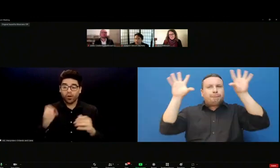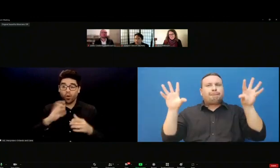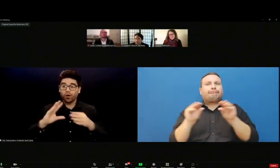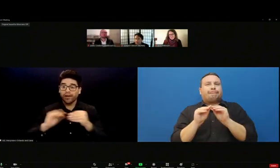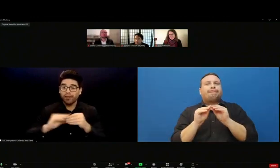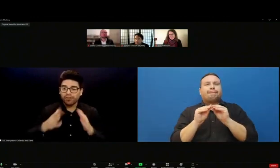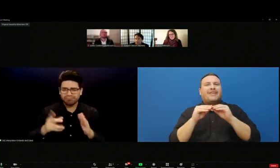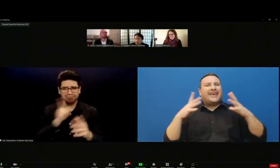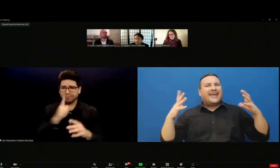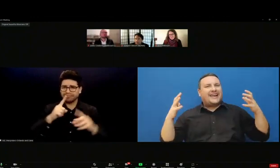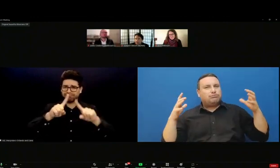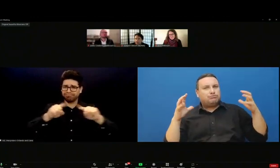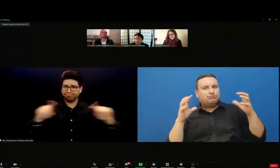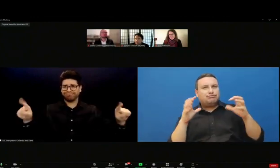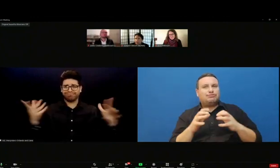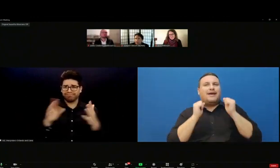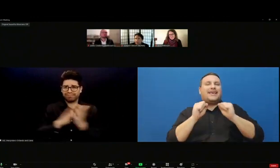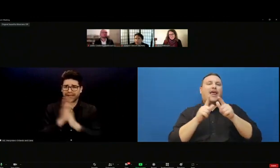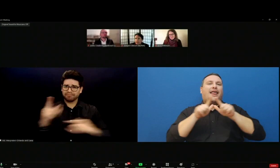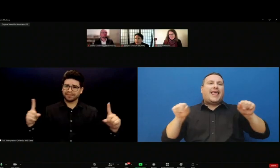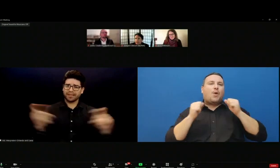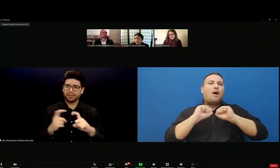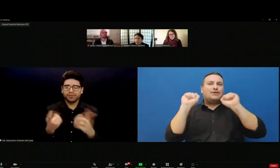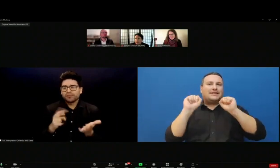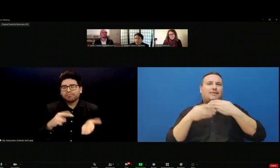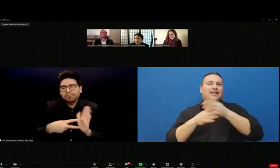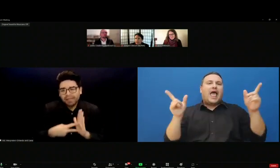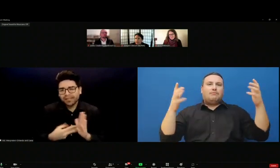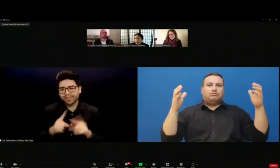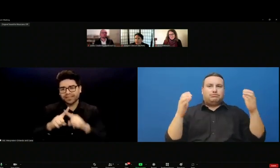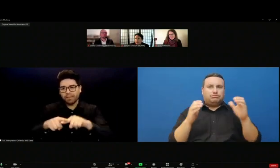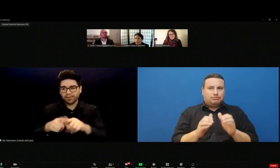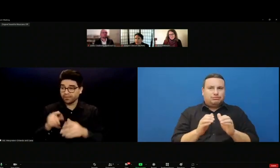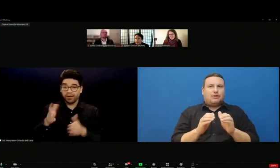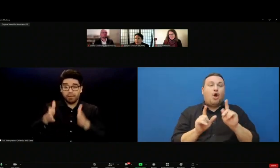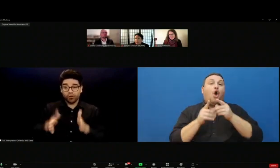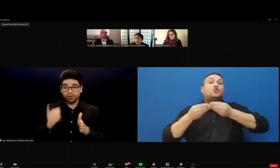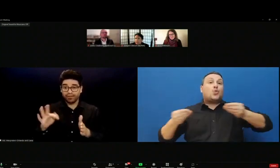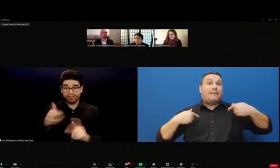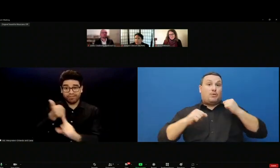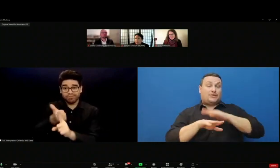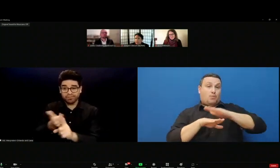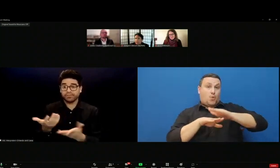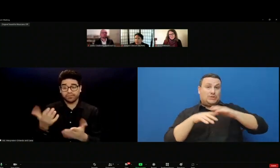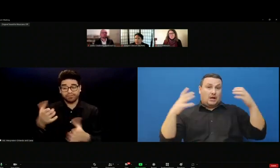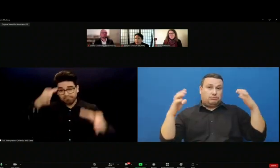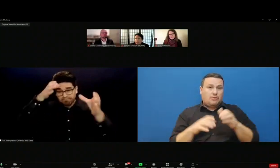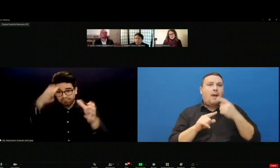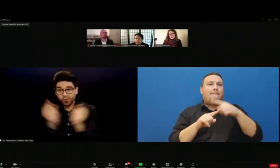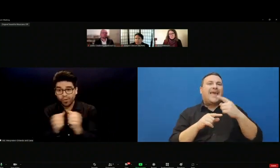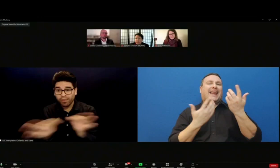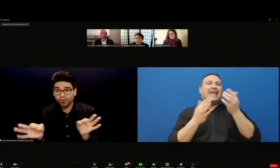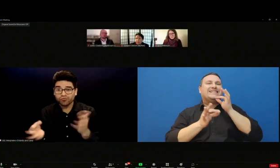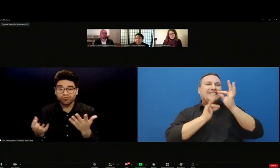the possibilities of the language and knowing the tools that you can use for constructing meaning. And with